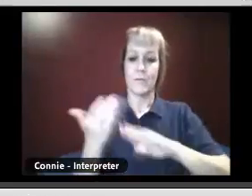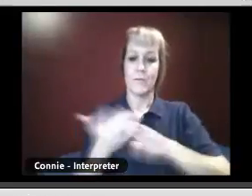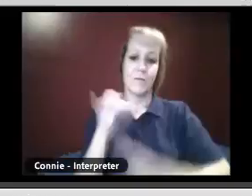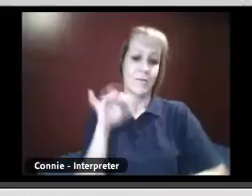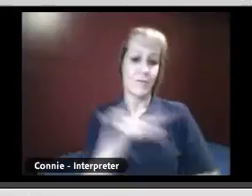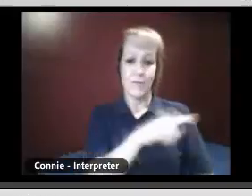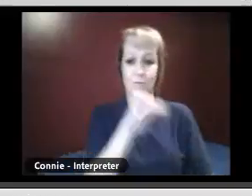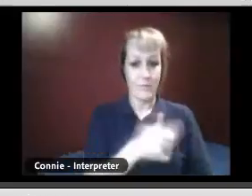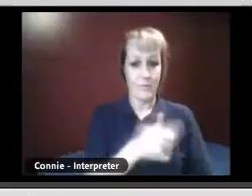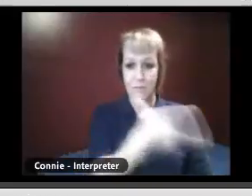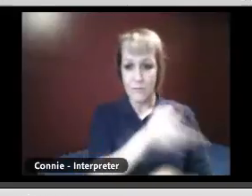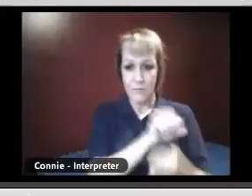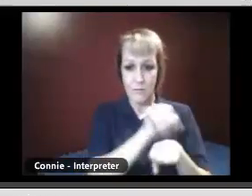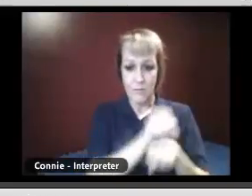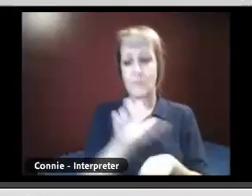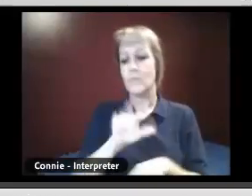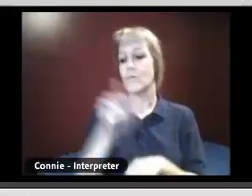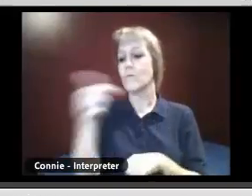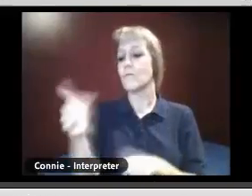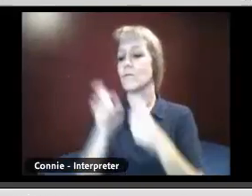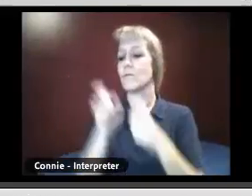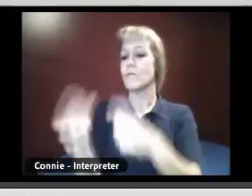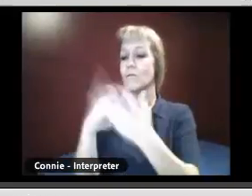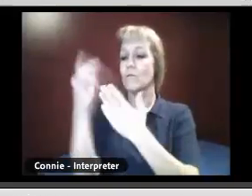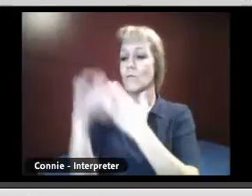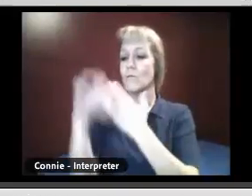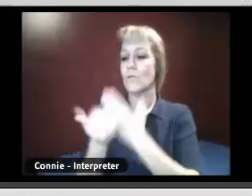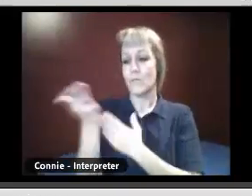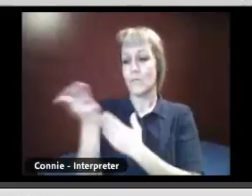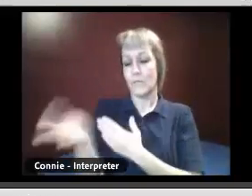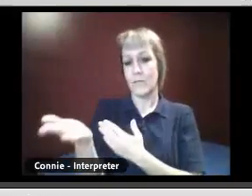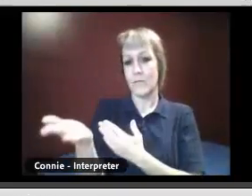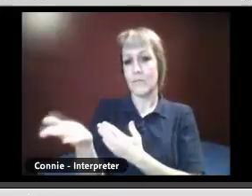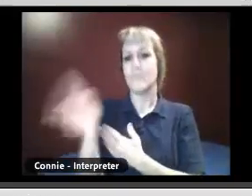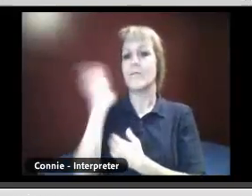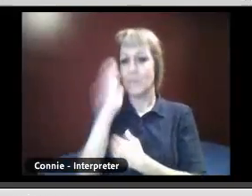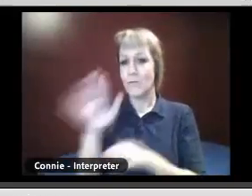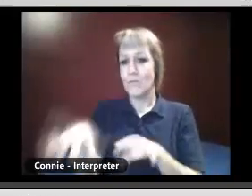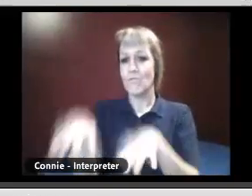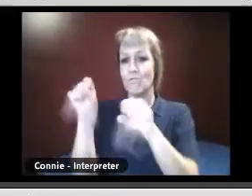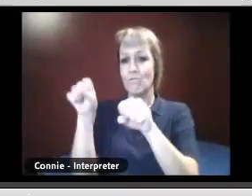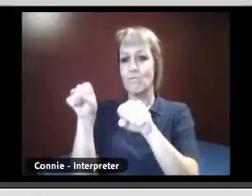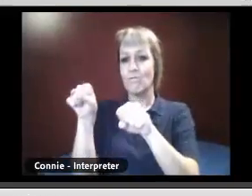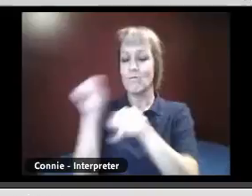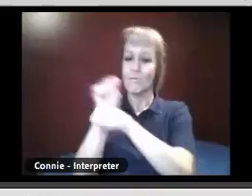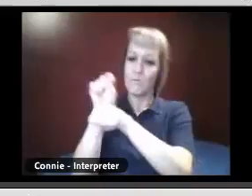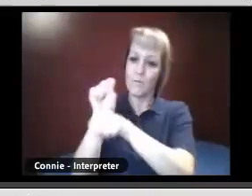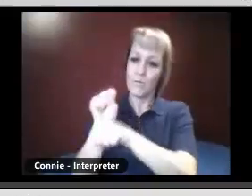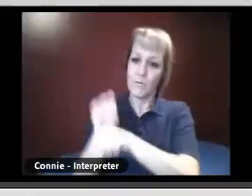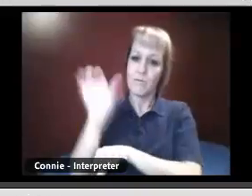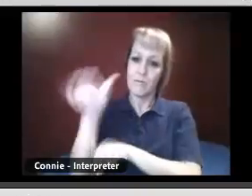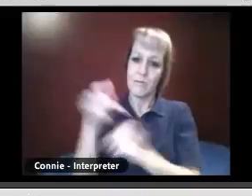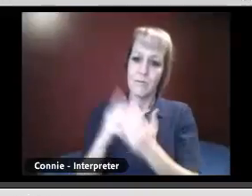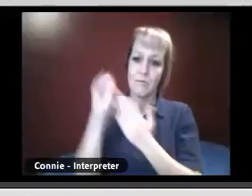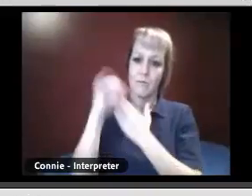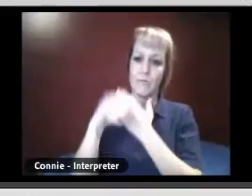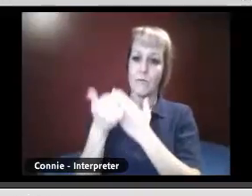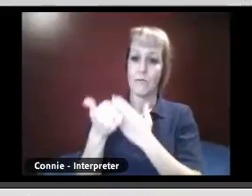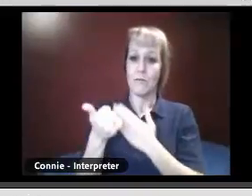You could turn over projects to them and know that they're going to run with the entire project. So as they